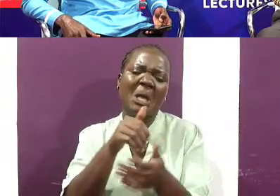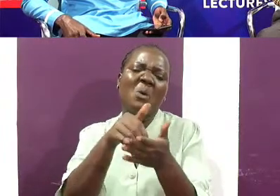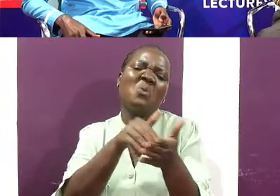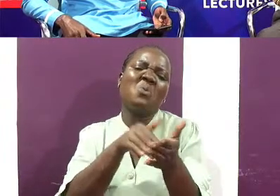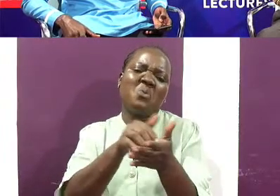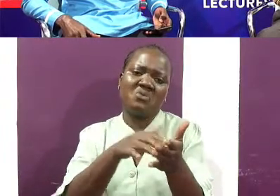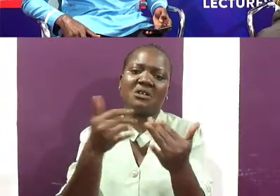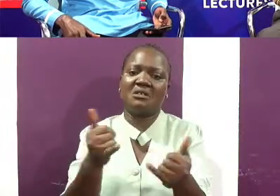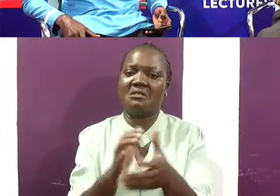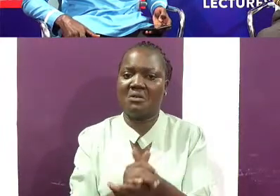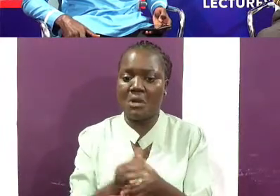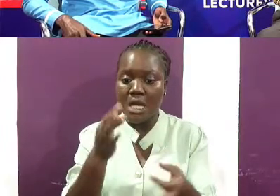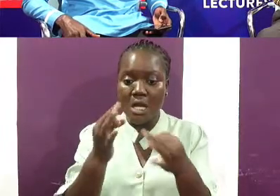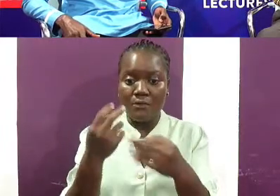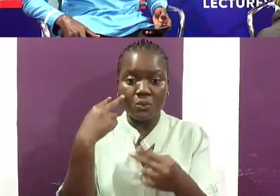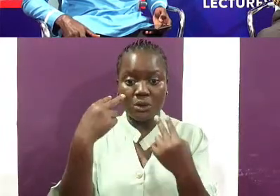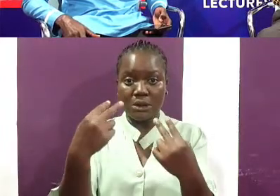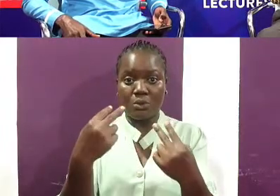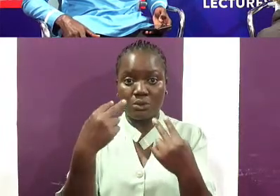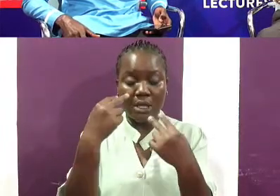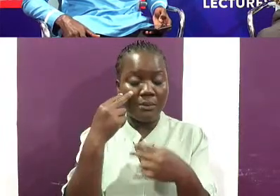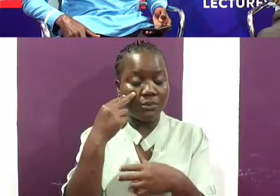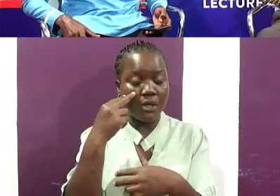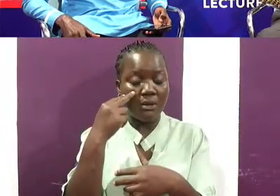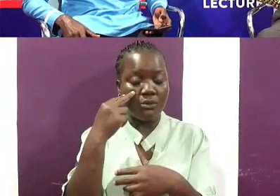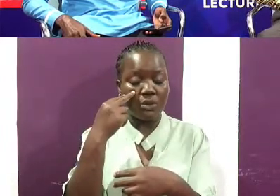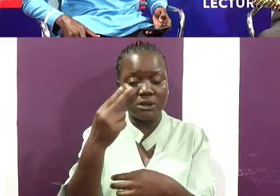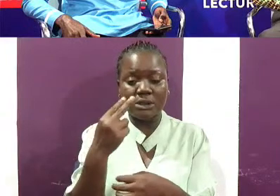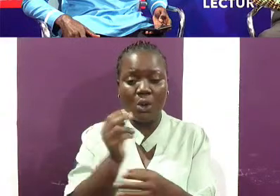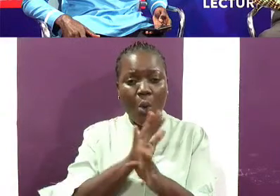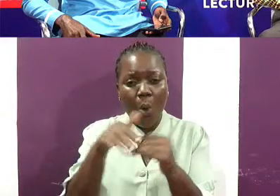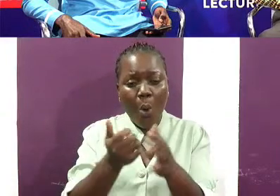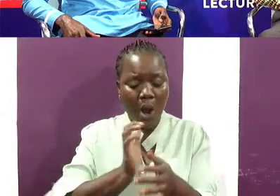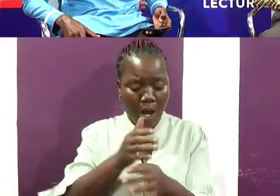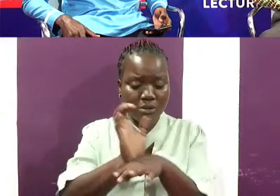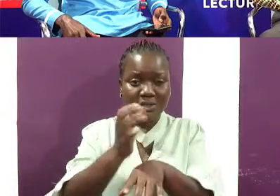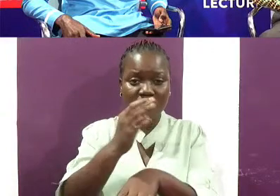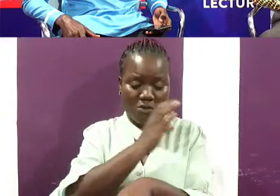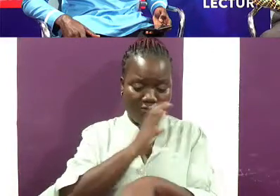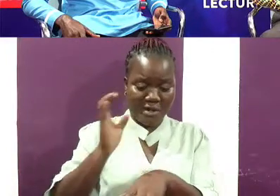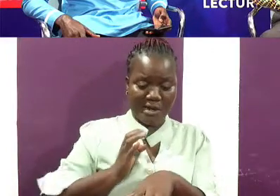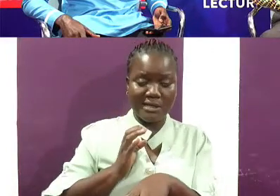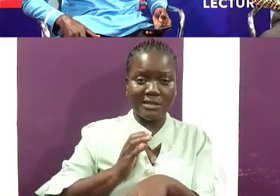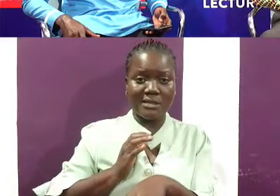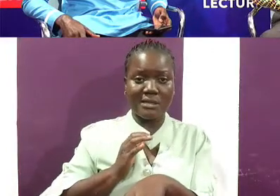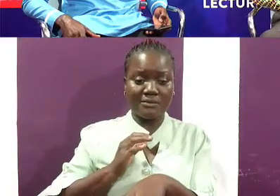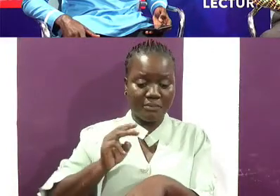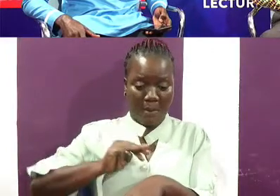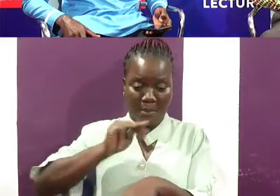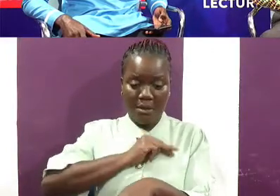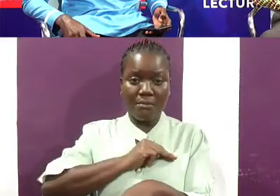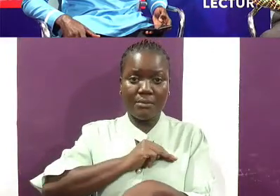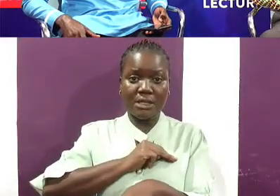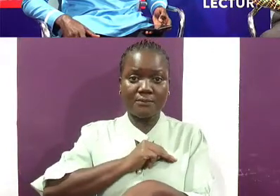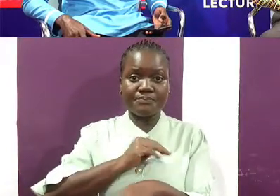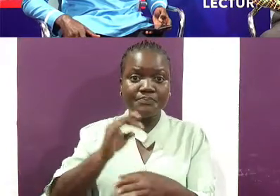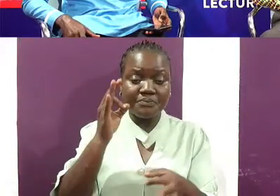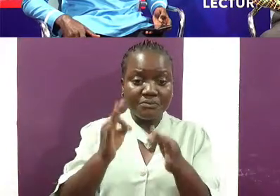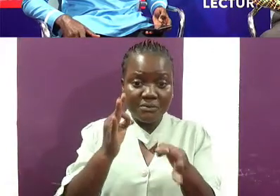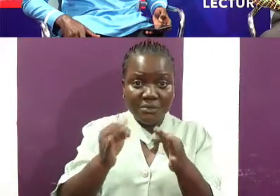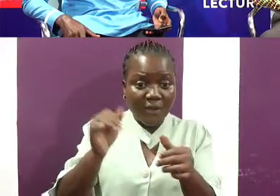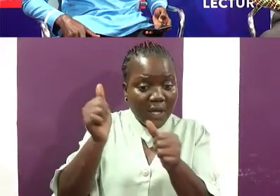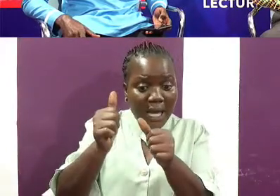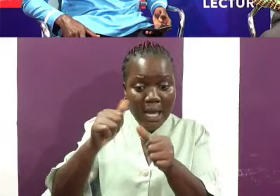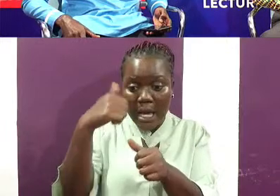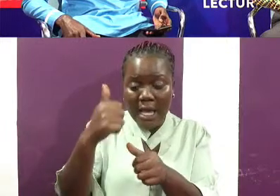ganafo a ye ko asore no enko a ni ye se obia ehye ba akokra na kabade sa wono ke ni nam